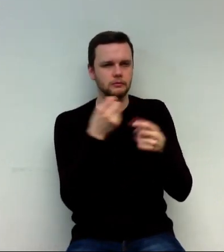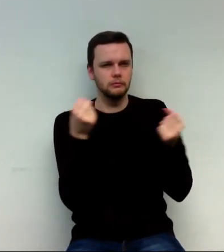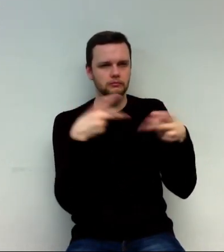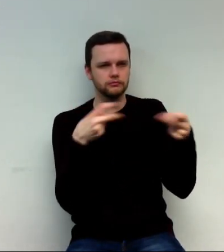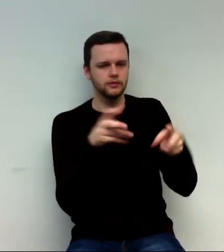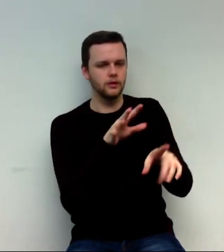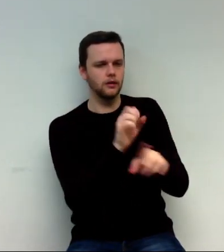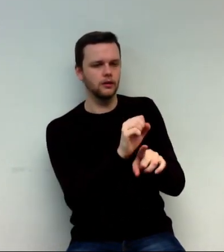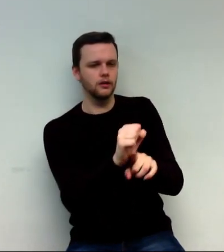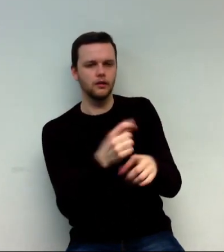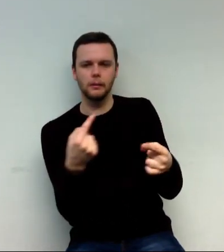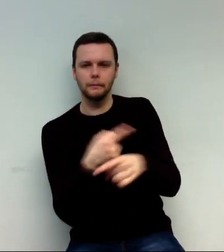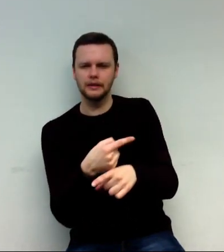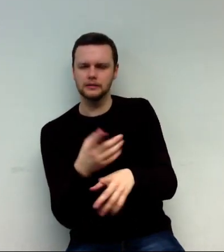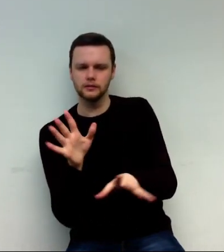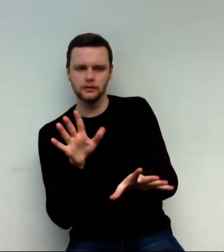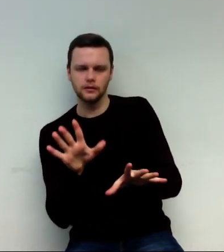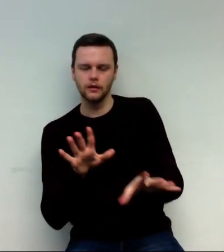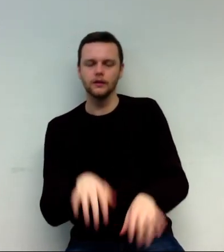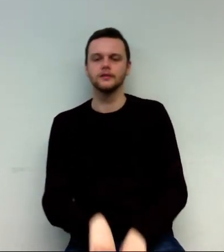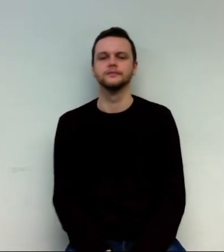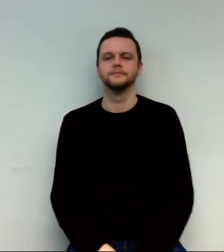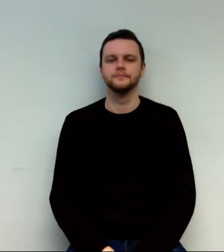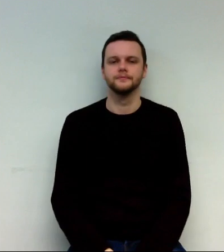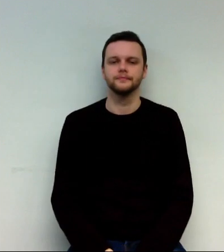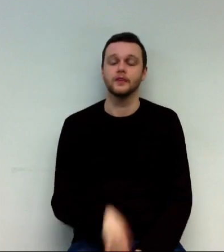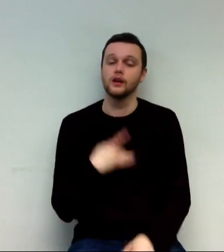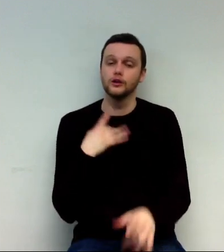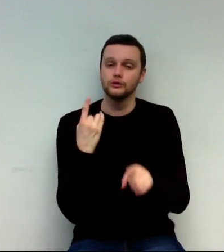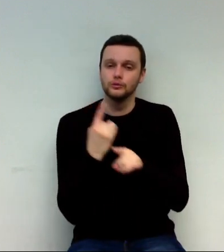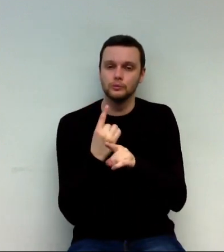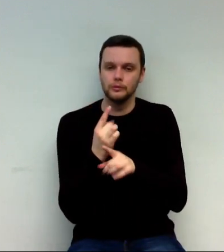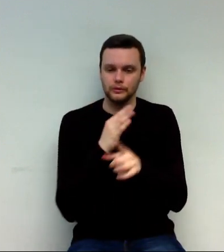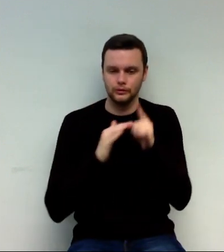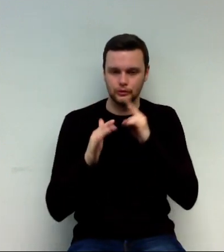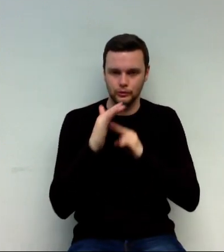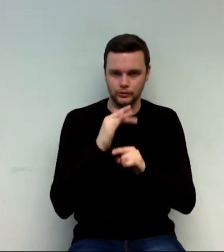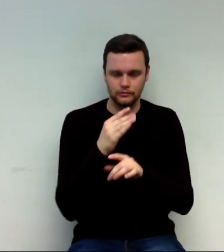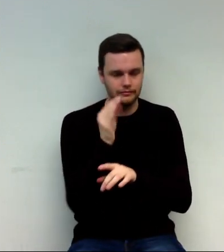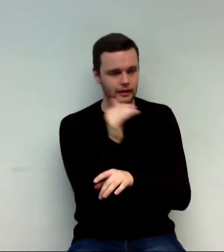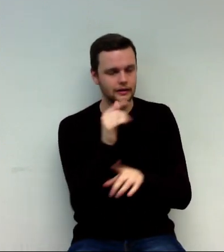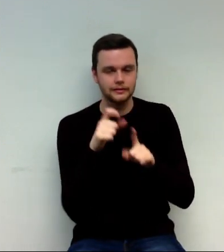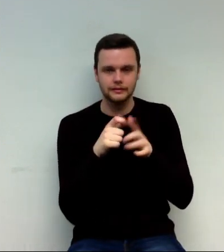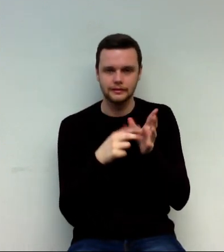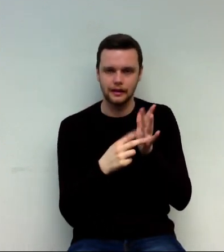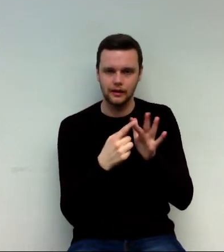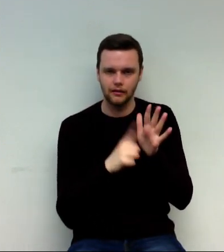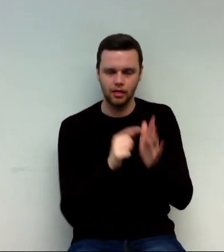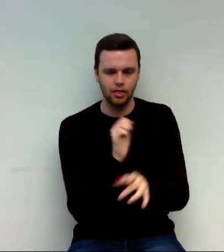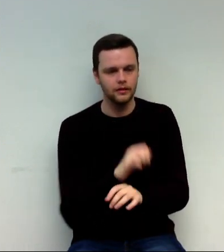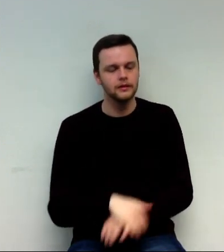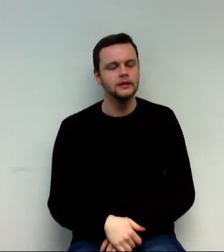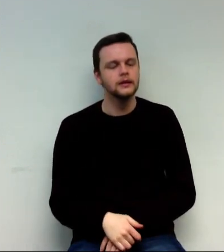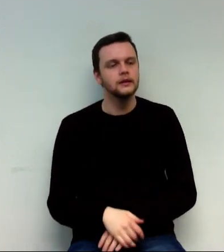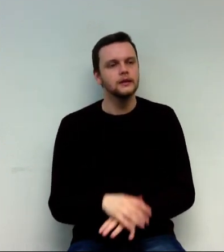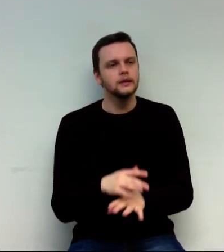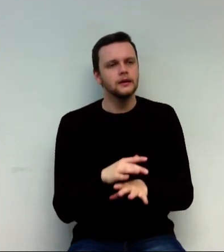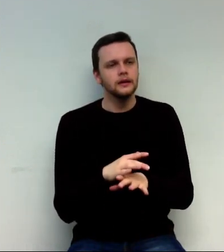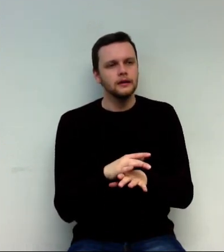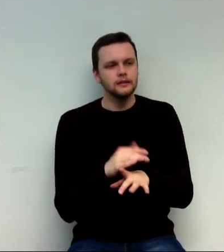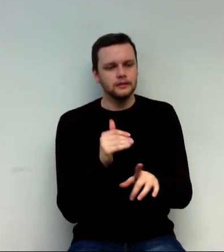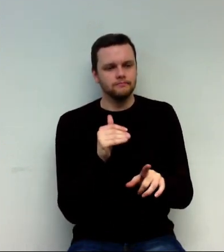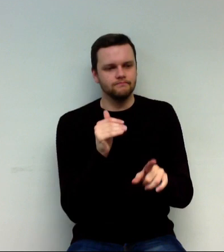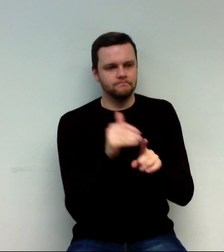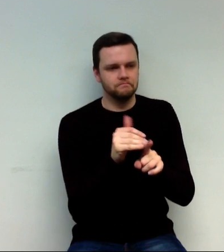missed. Speaking of social, Daniel, you're the world of social media to me. To put you on the spot